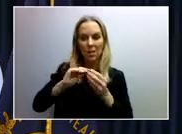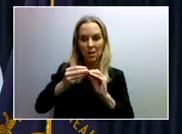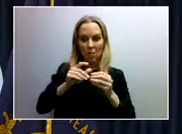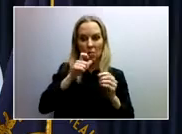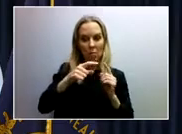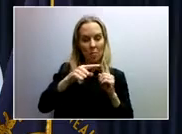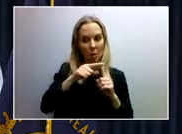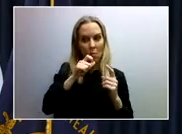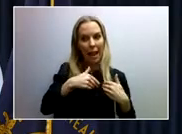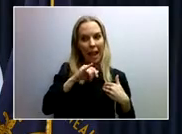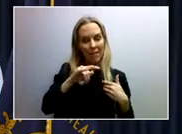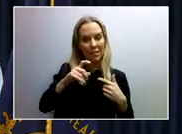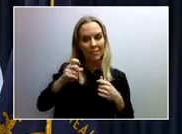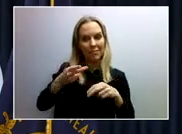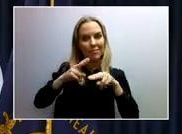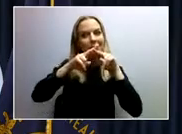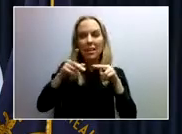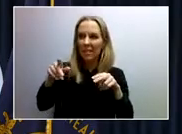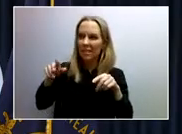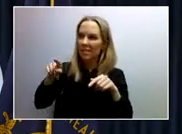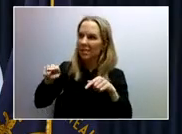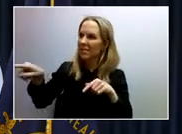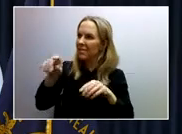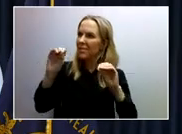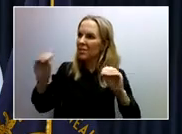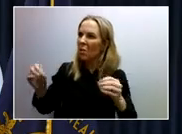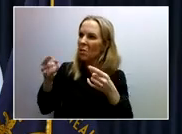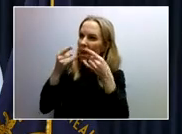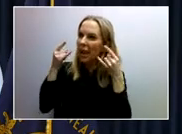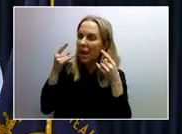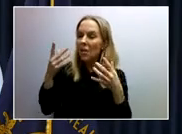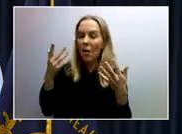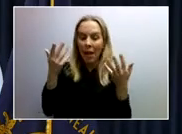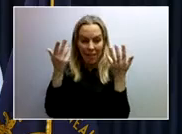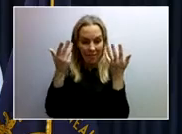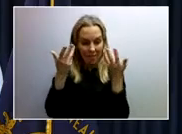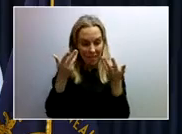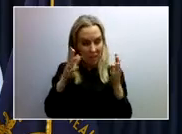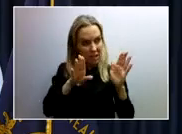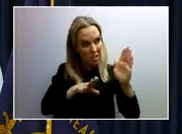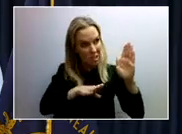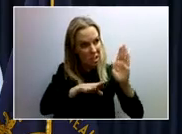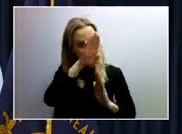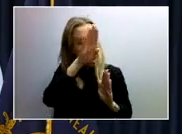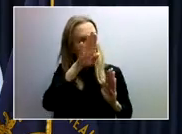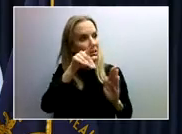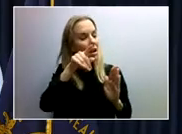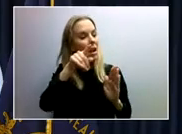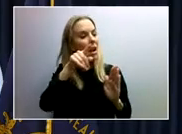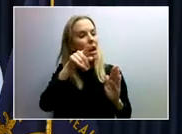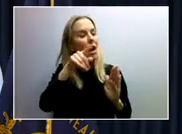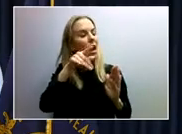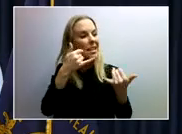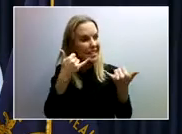other side of this surge if people don't practice good public health